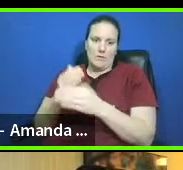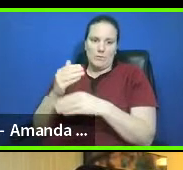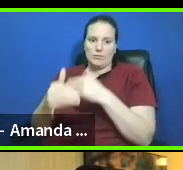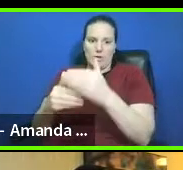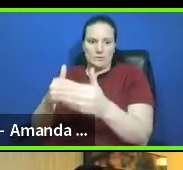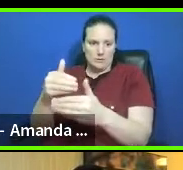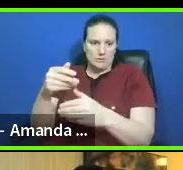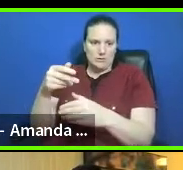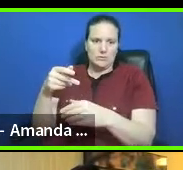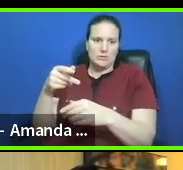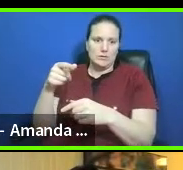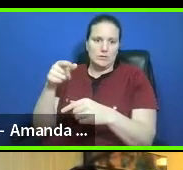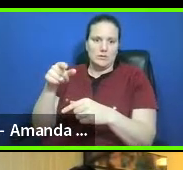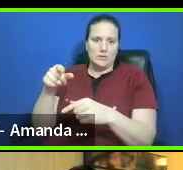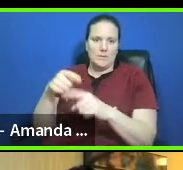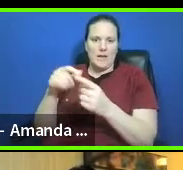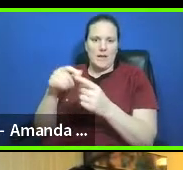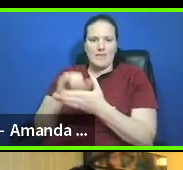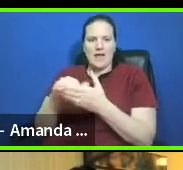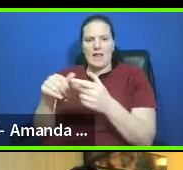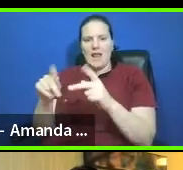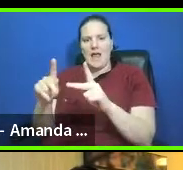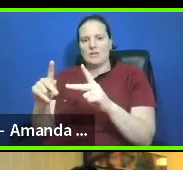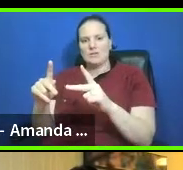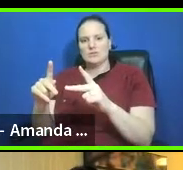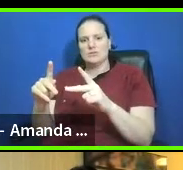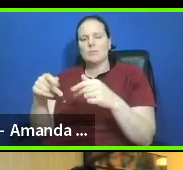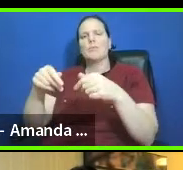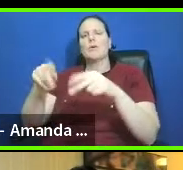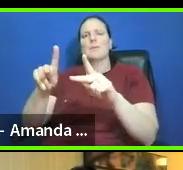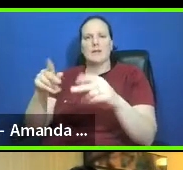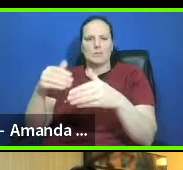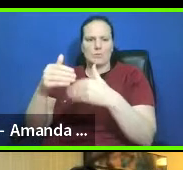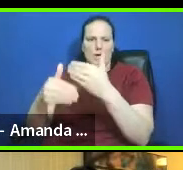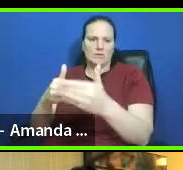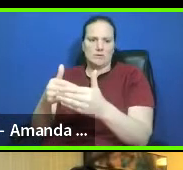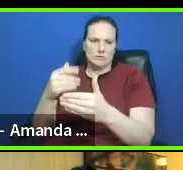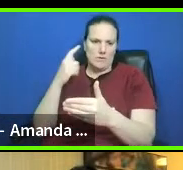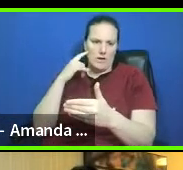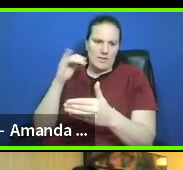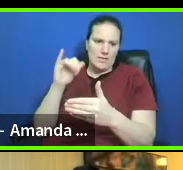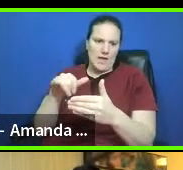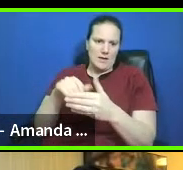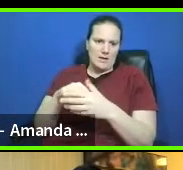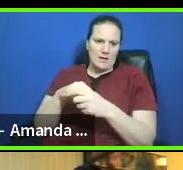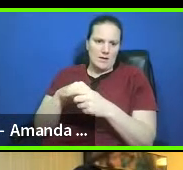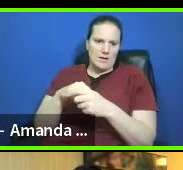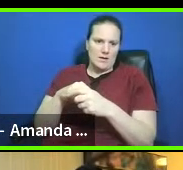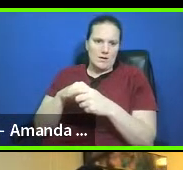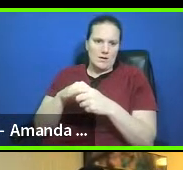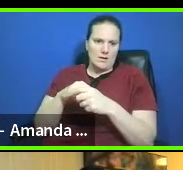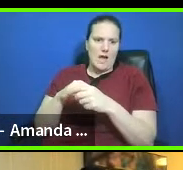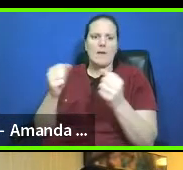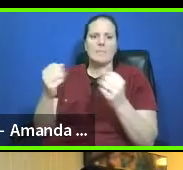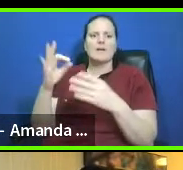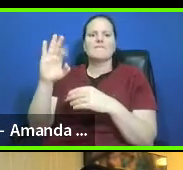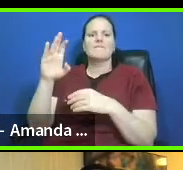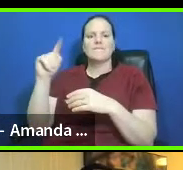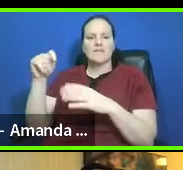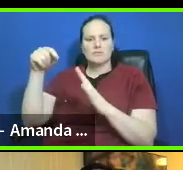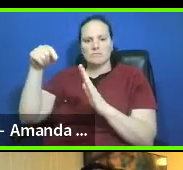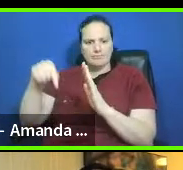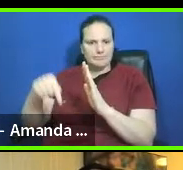allows for the peak, like I said, to align with the main channel there where that lift would be, or even on the fixed span where that main channel